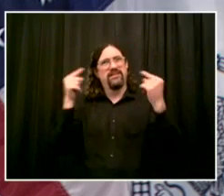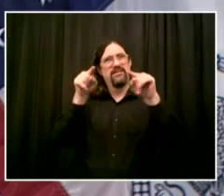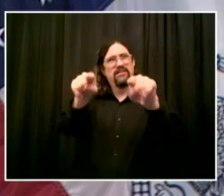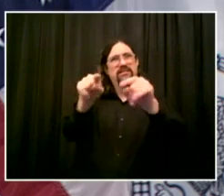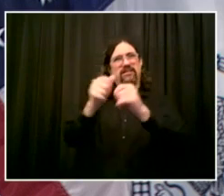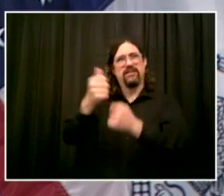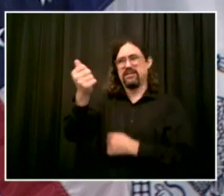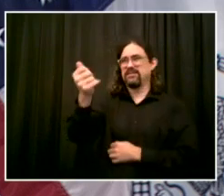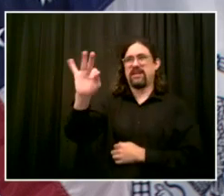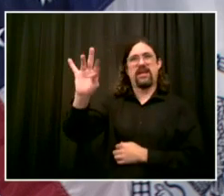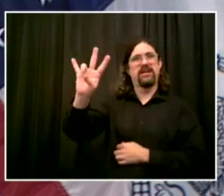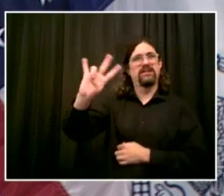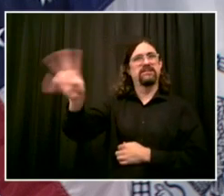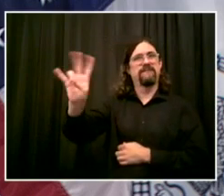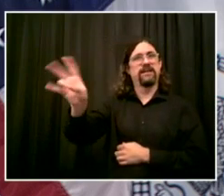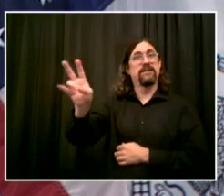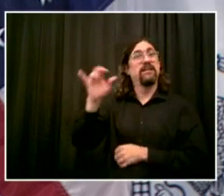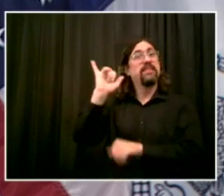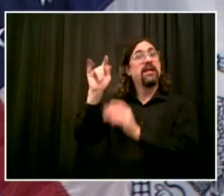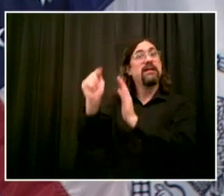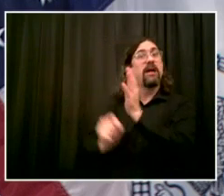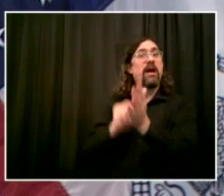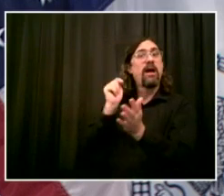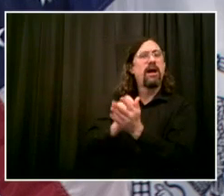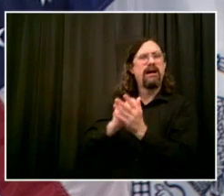Next, we have Michael from the Daily News.